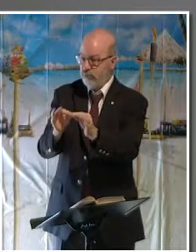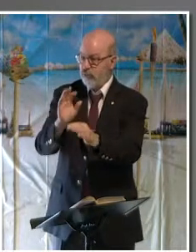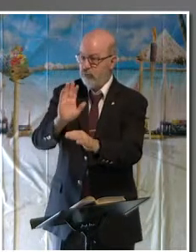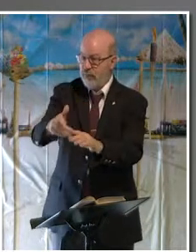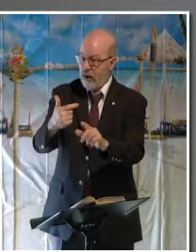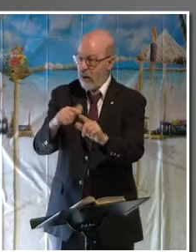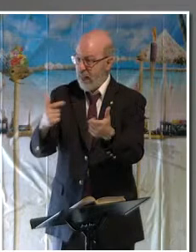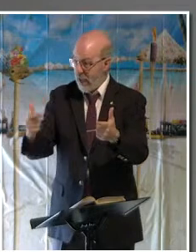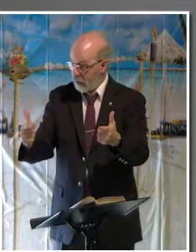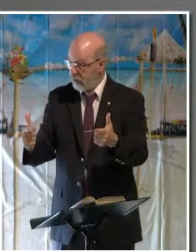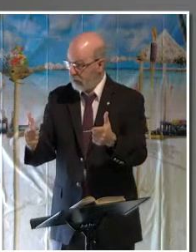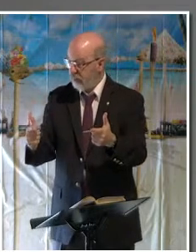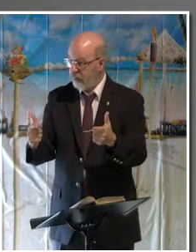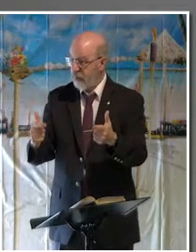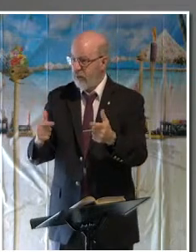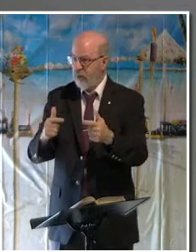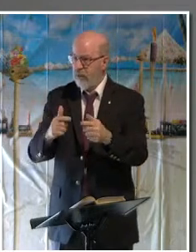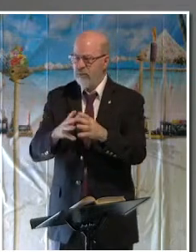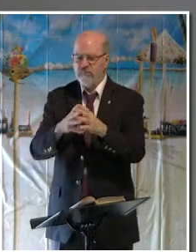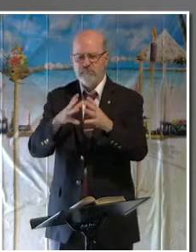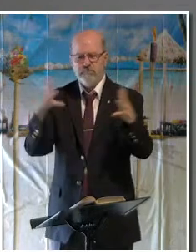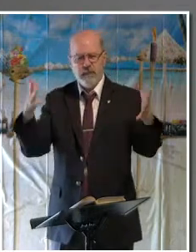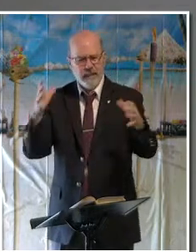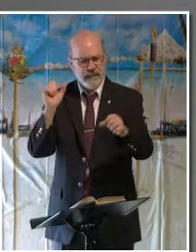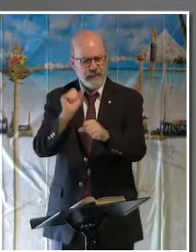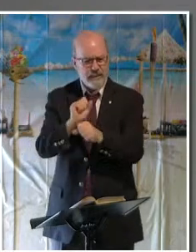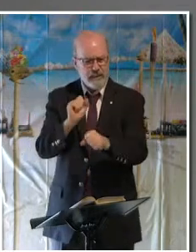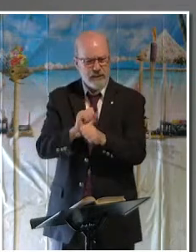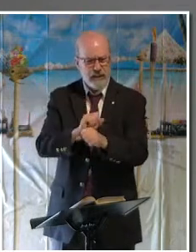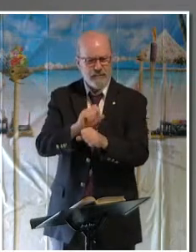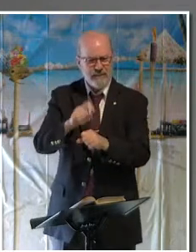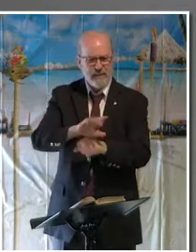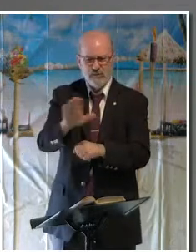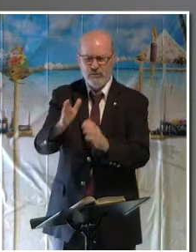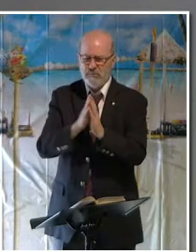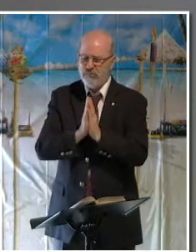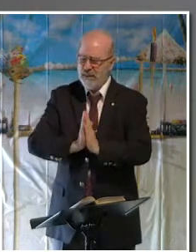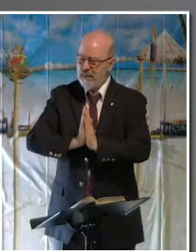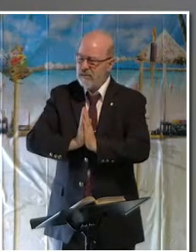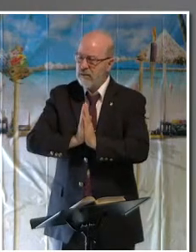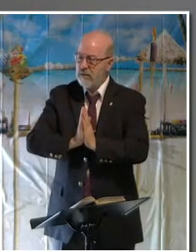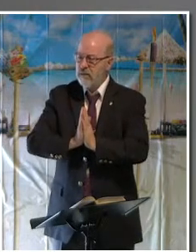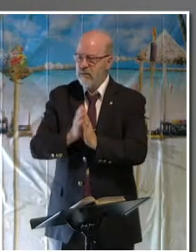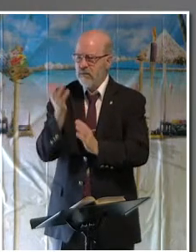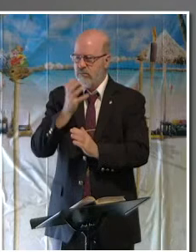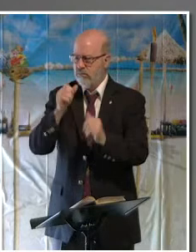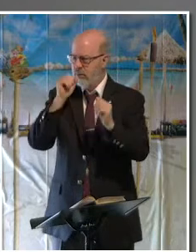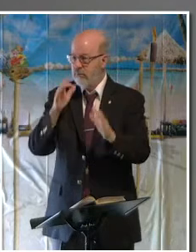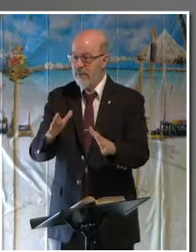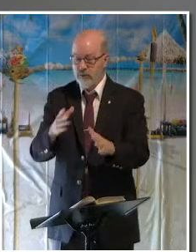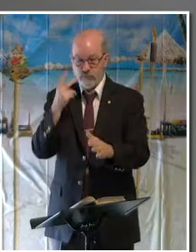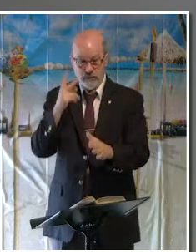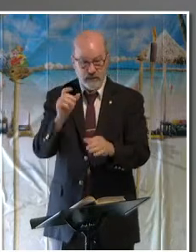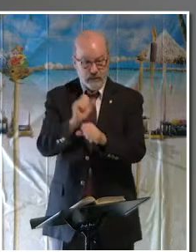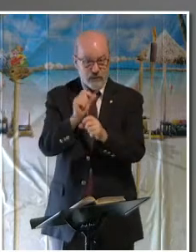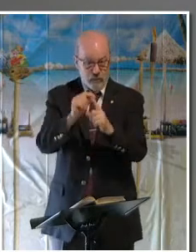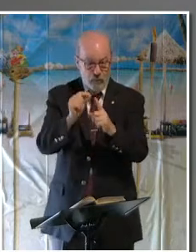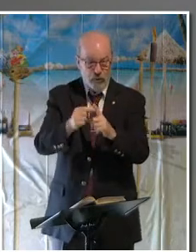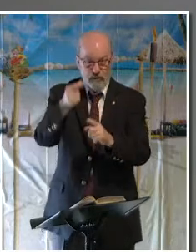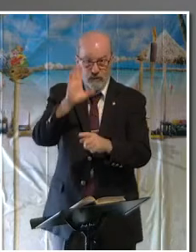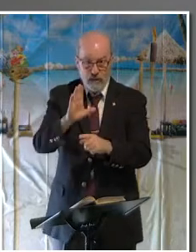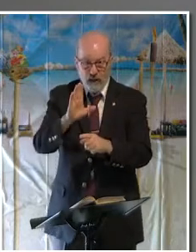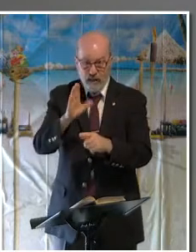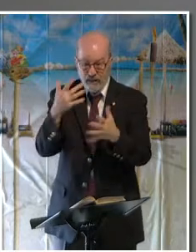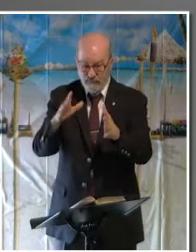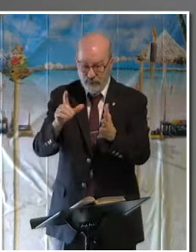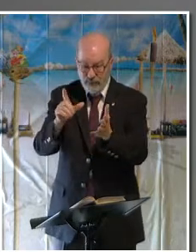Lugada language. It is a monumental task that needs your prayers. But what a blessing already to see the Word of God that